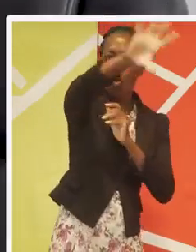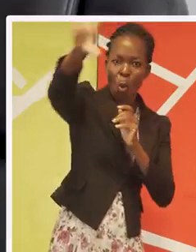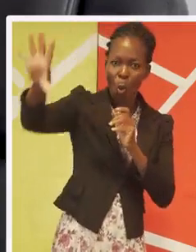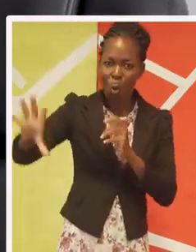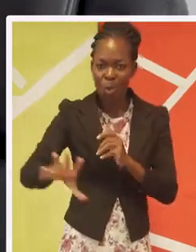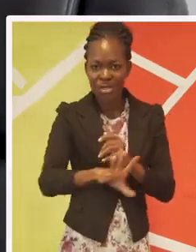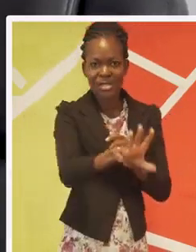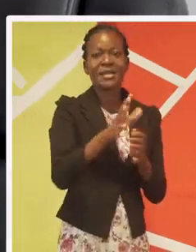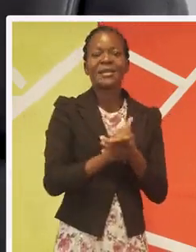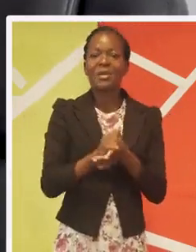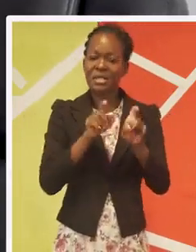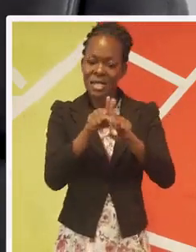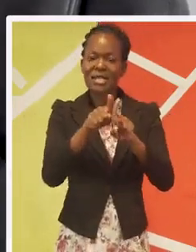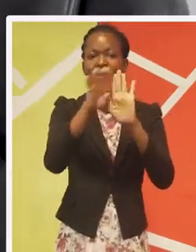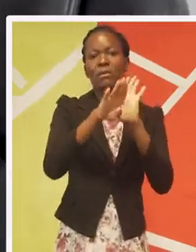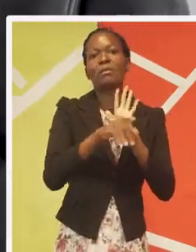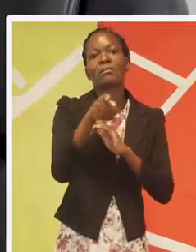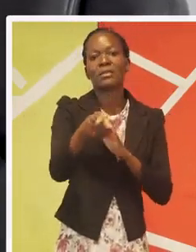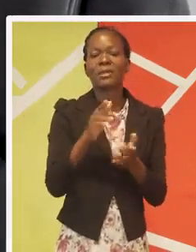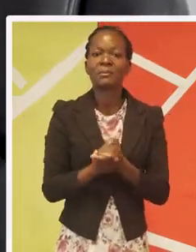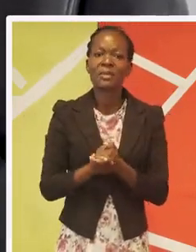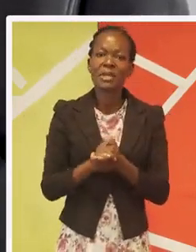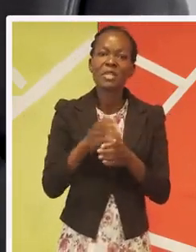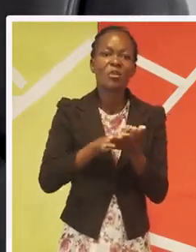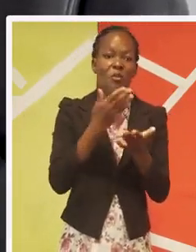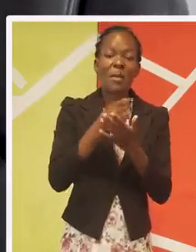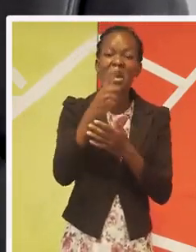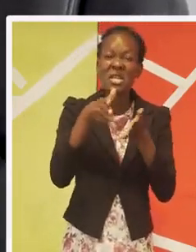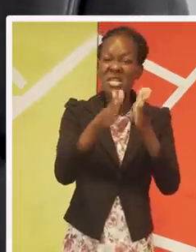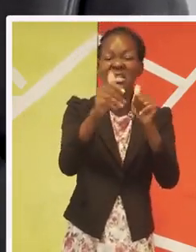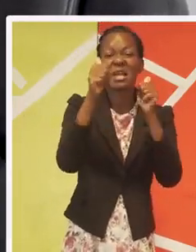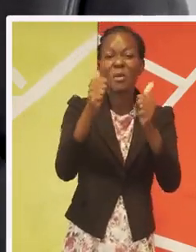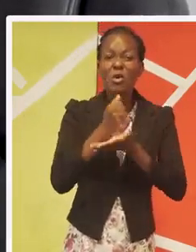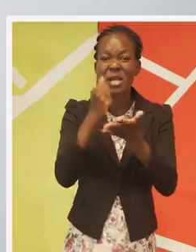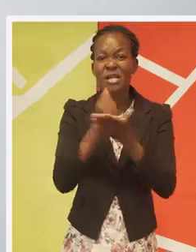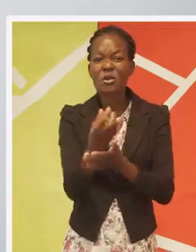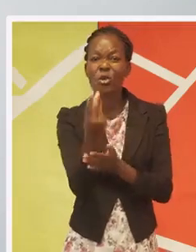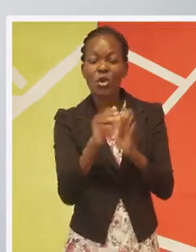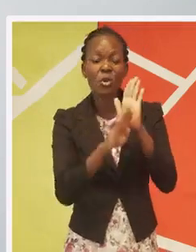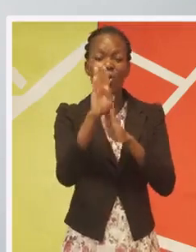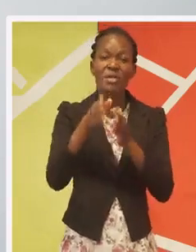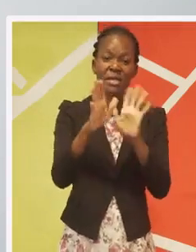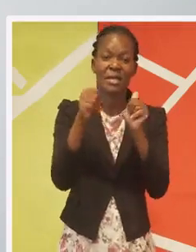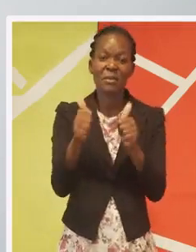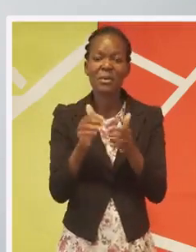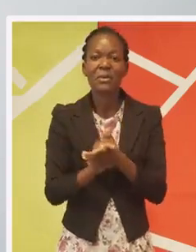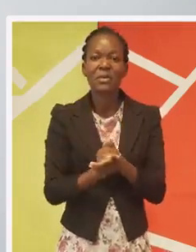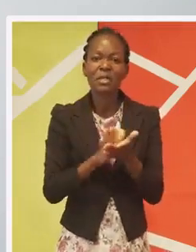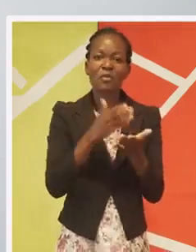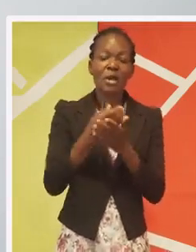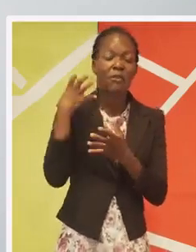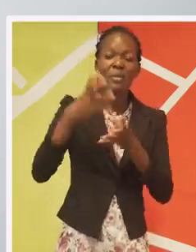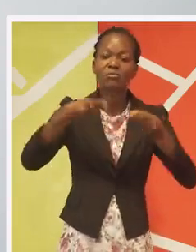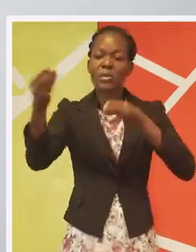designed to make economies more efficient and effective as a way of promoting economic growth. And this